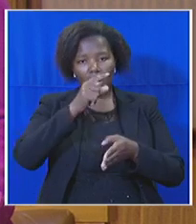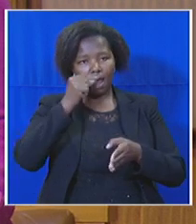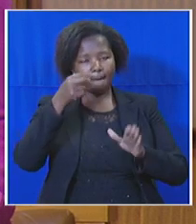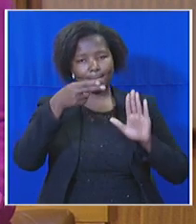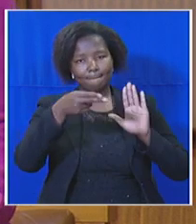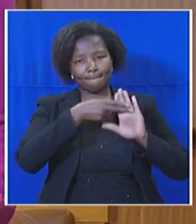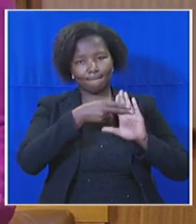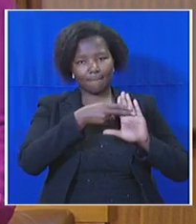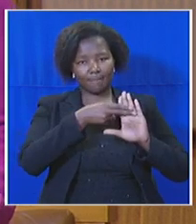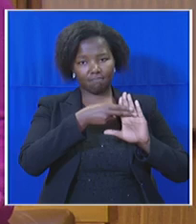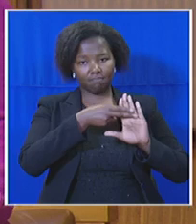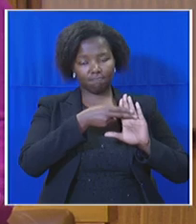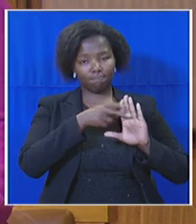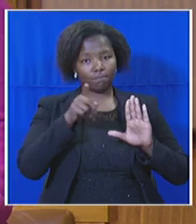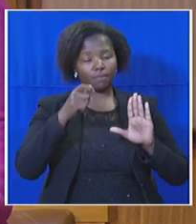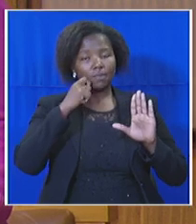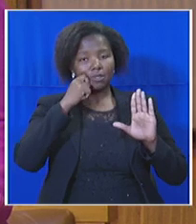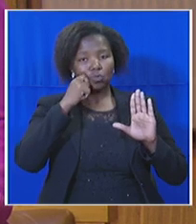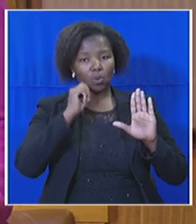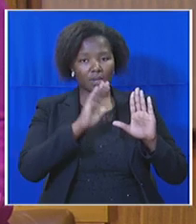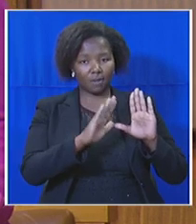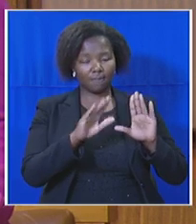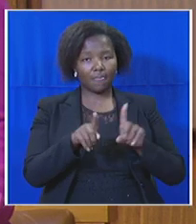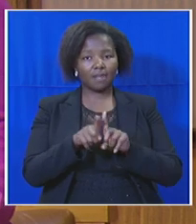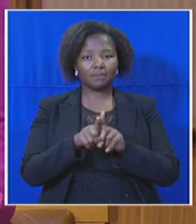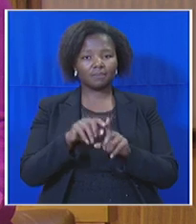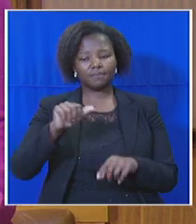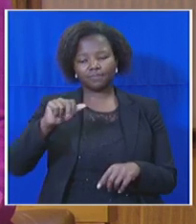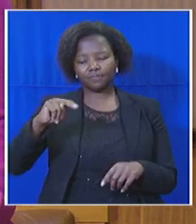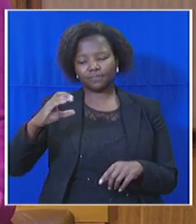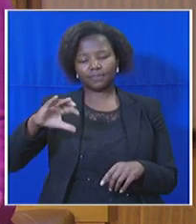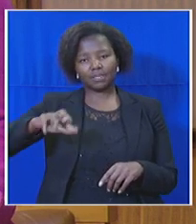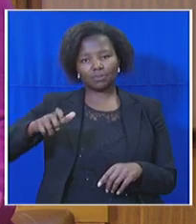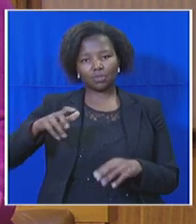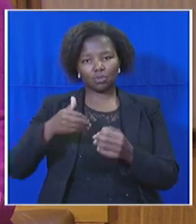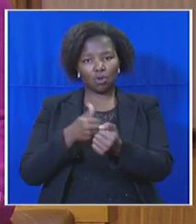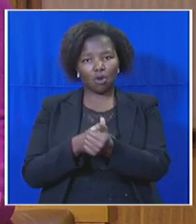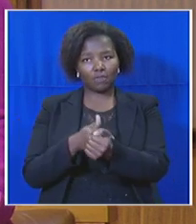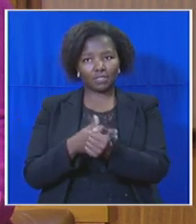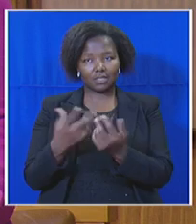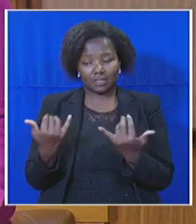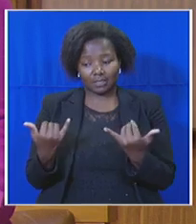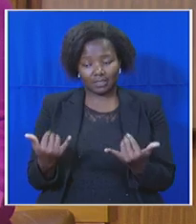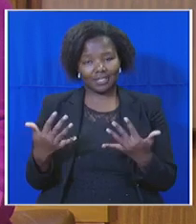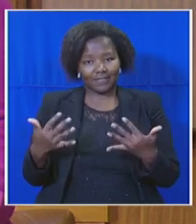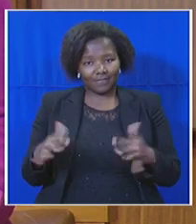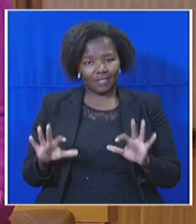and the ANC provincial office in Mpumalanga is correctly